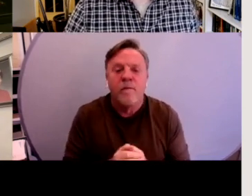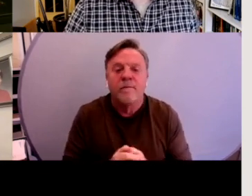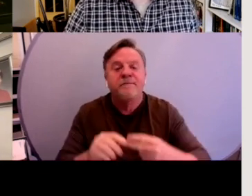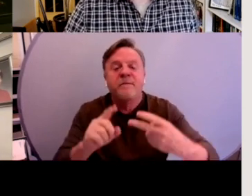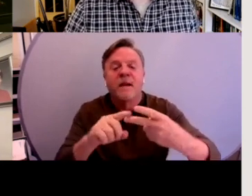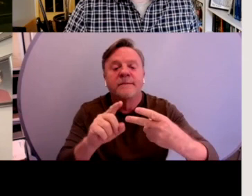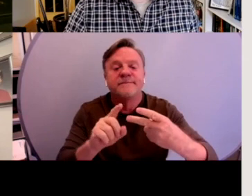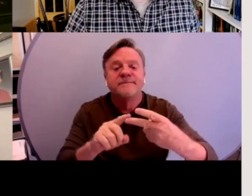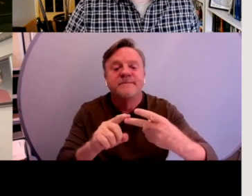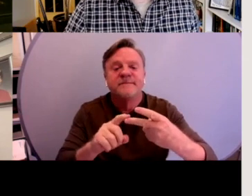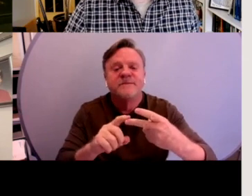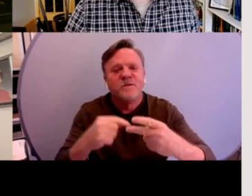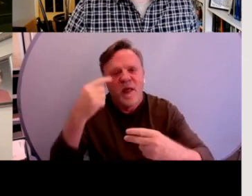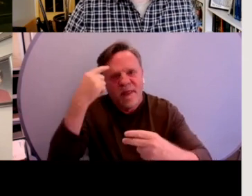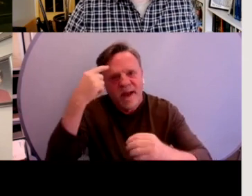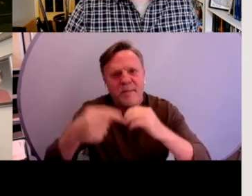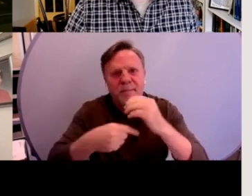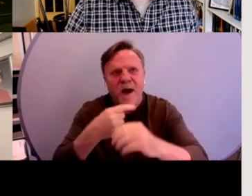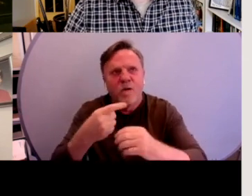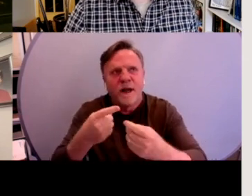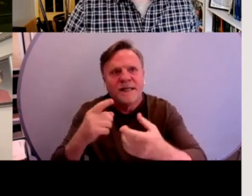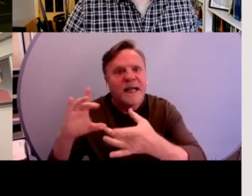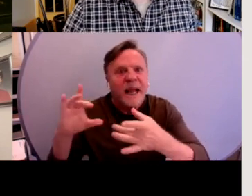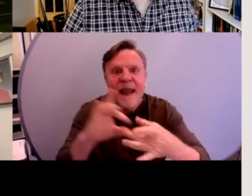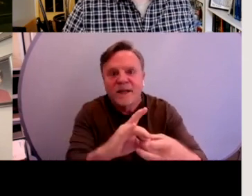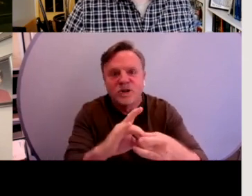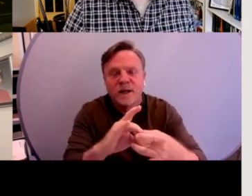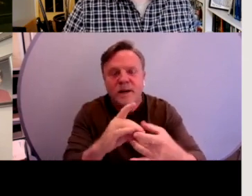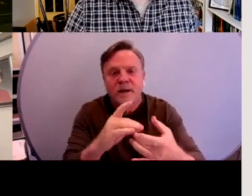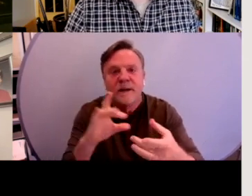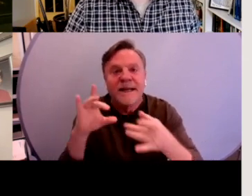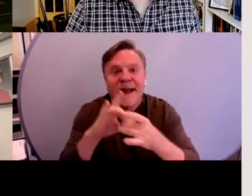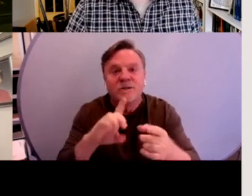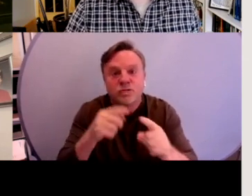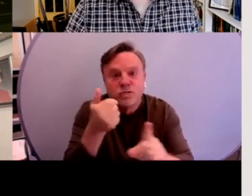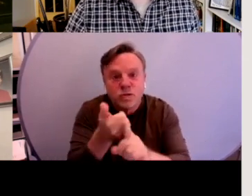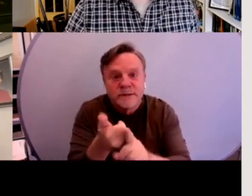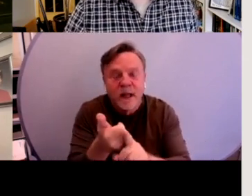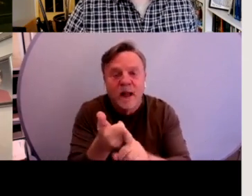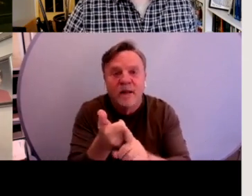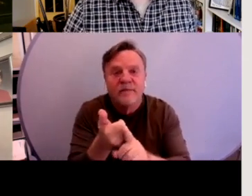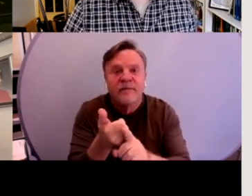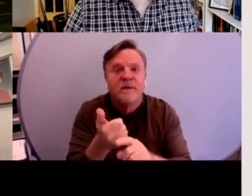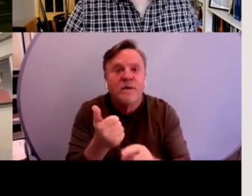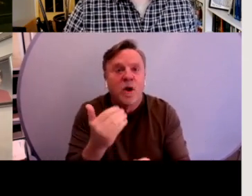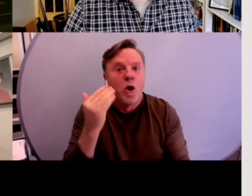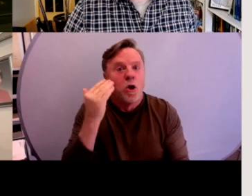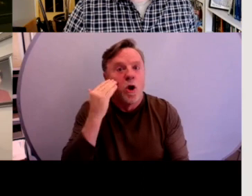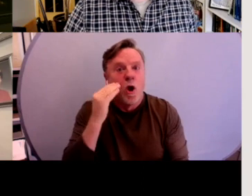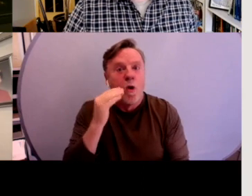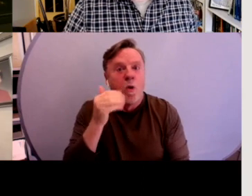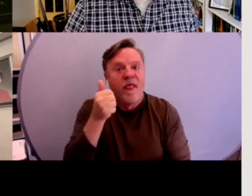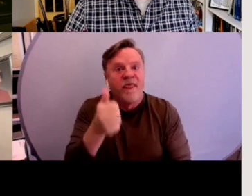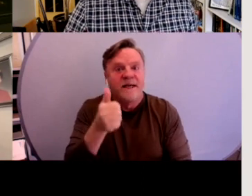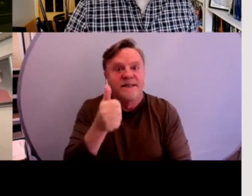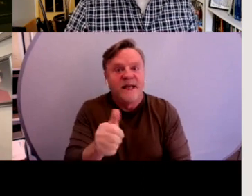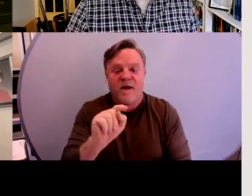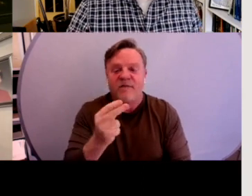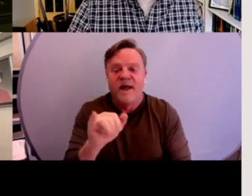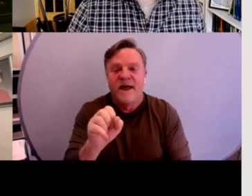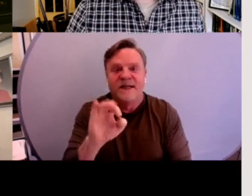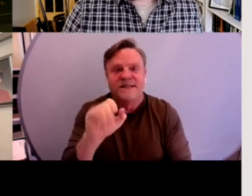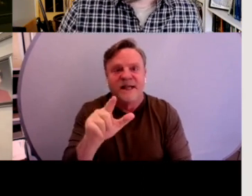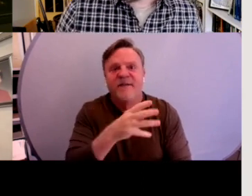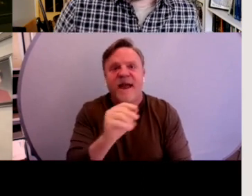Secondly, to think about it as connections to yourself. We say, know thyself, be true